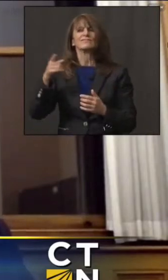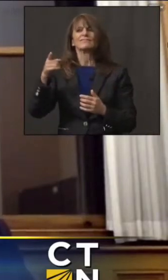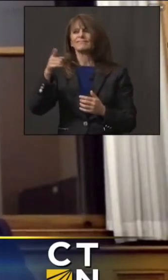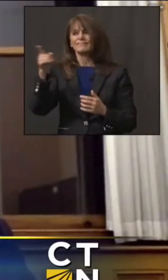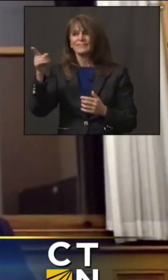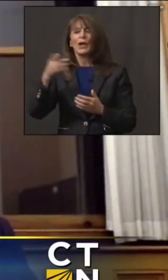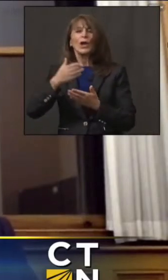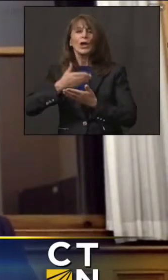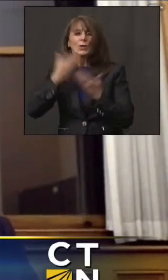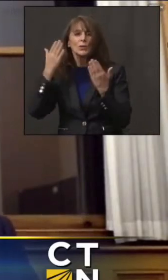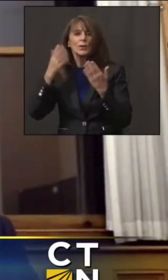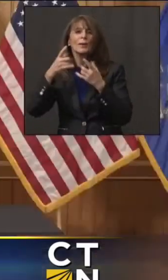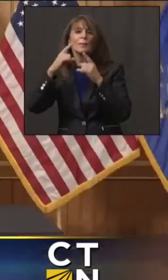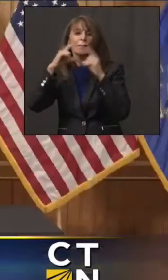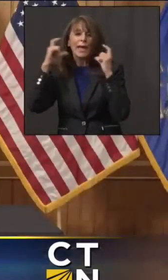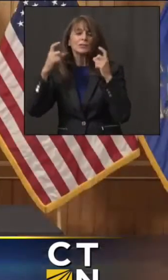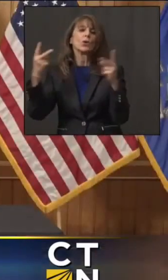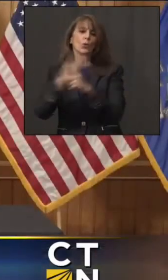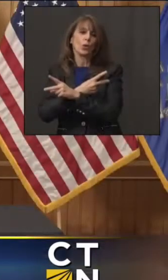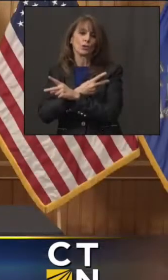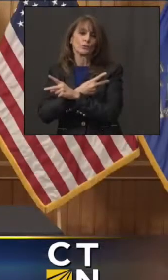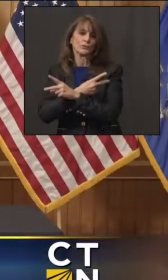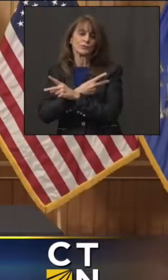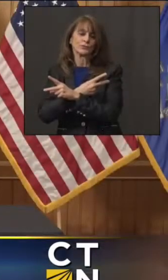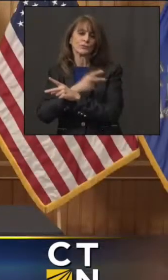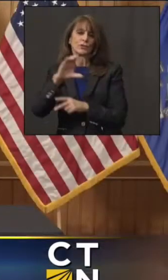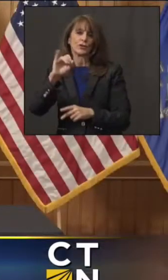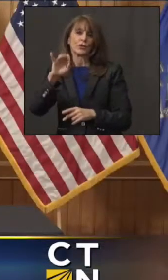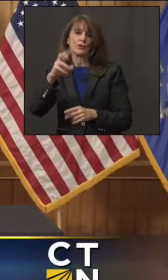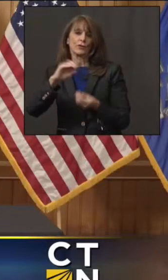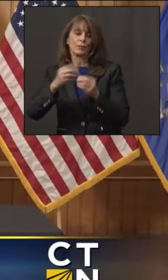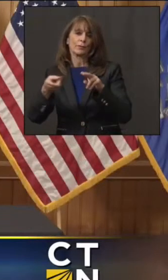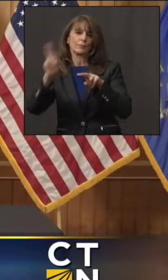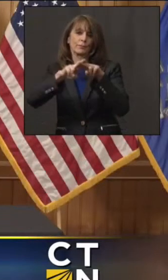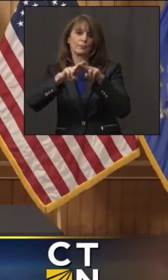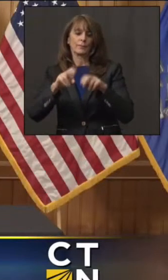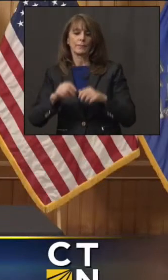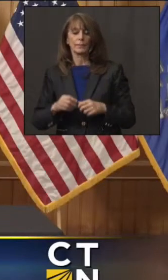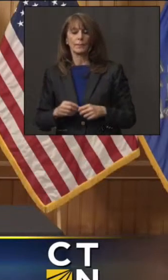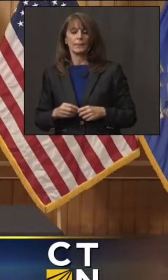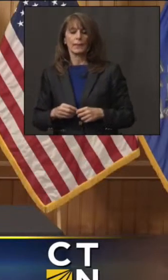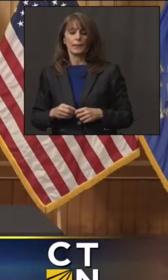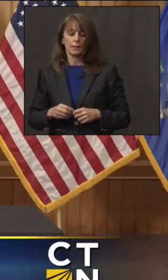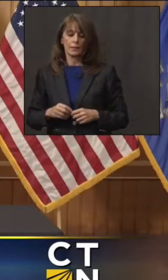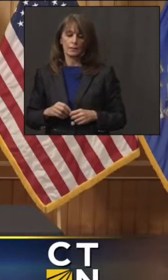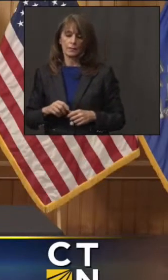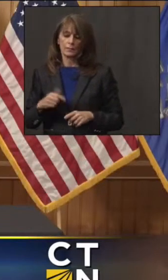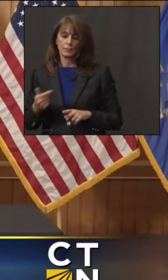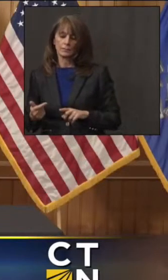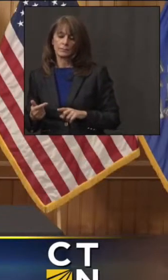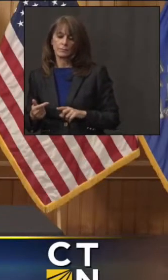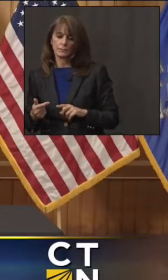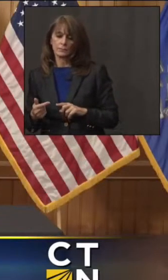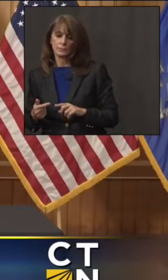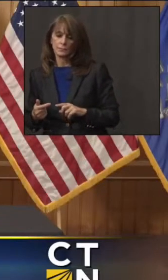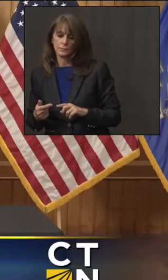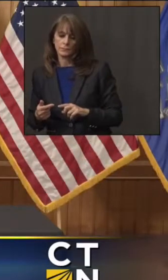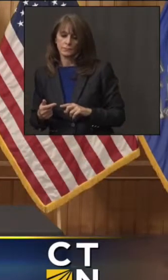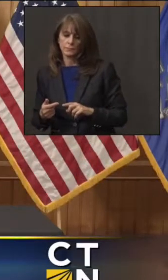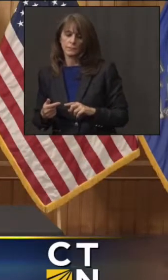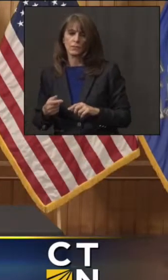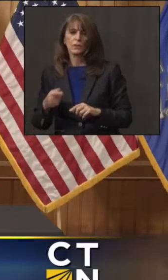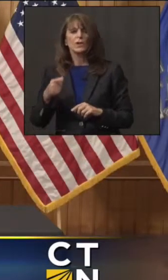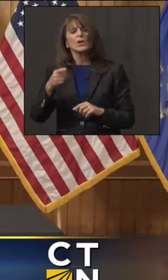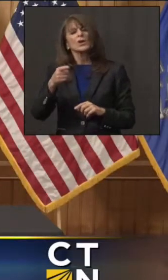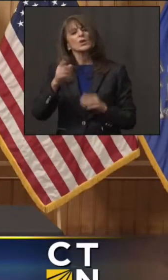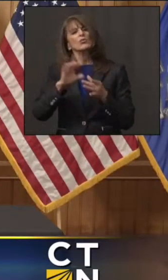week. And a question for the governor. Earlier you said that you think Connecticut residents are doing the right thing at restaurants